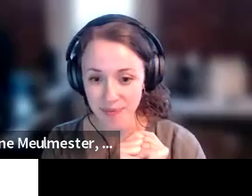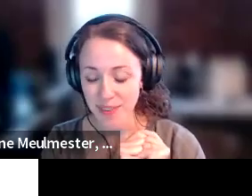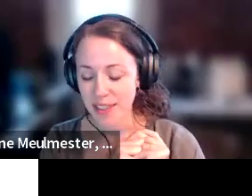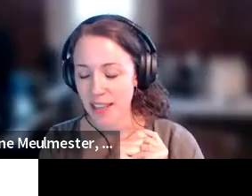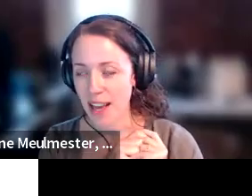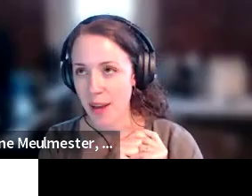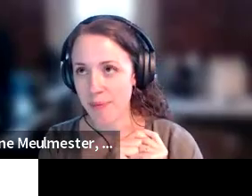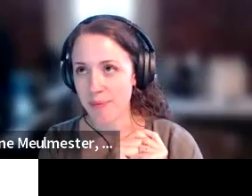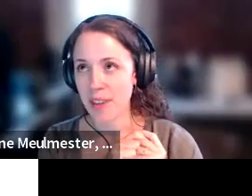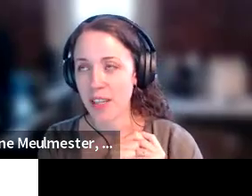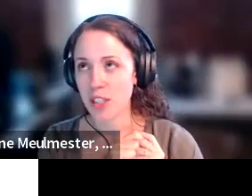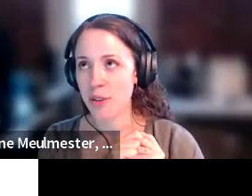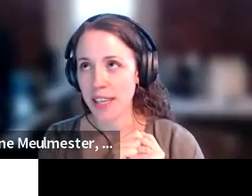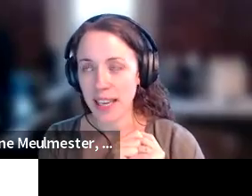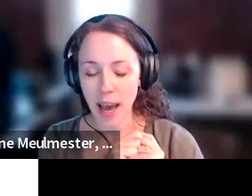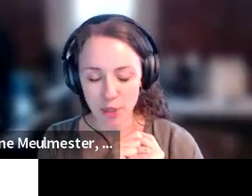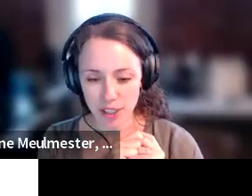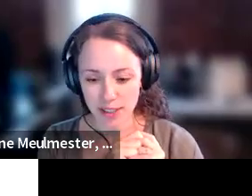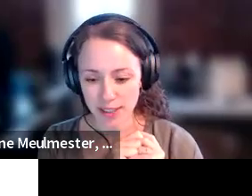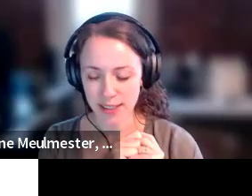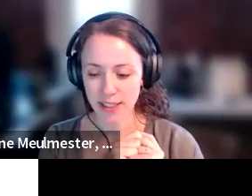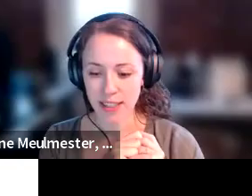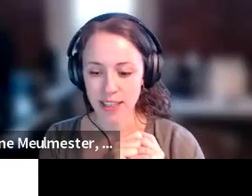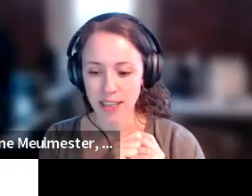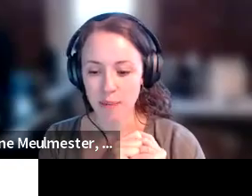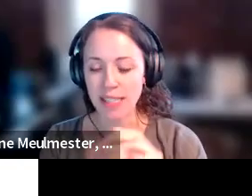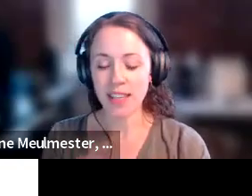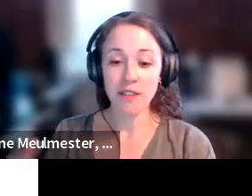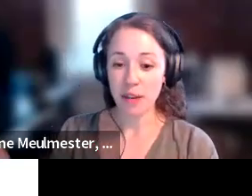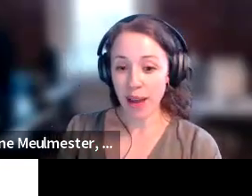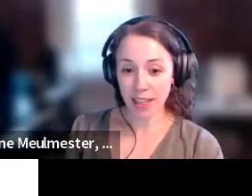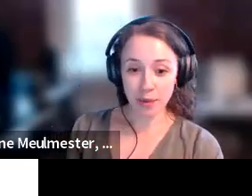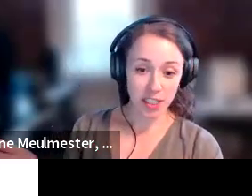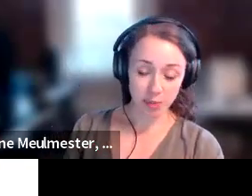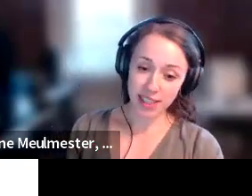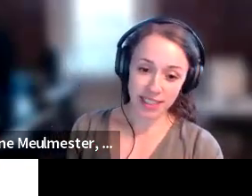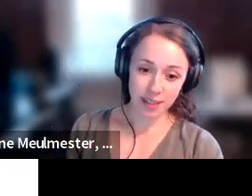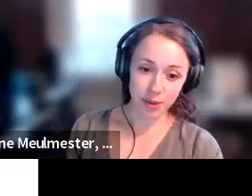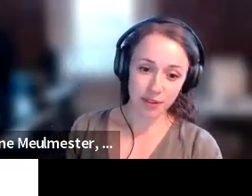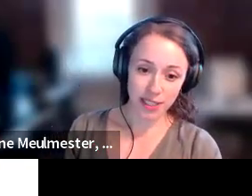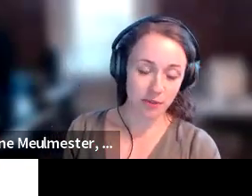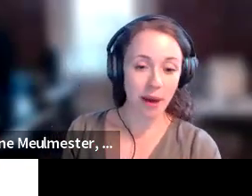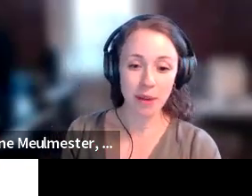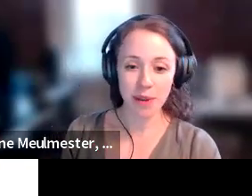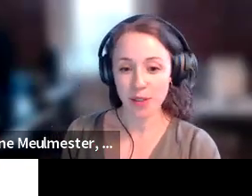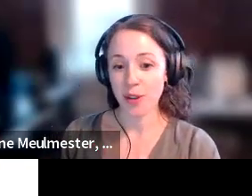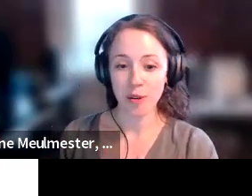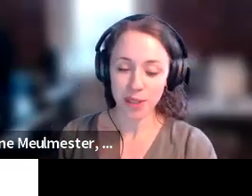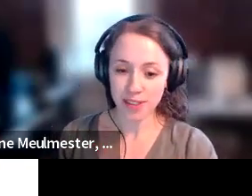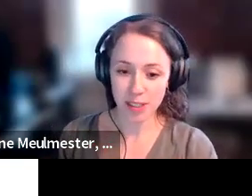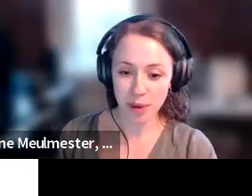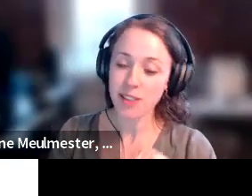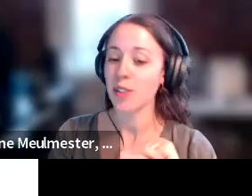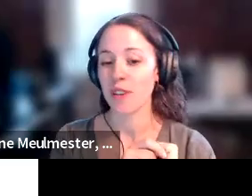missing? Do you think it captures, based on the feedback that we've just presented, which we've received from public, but also